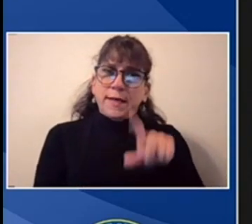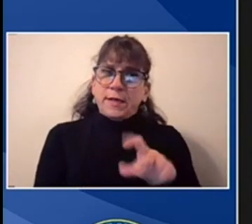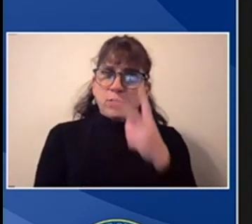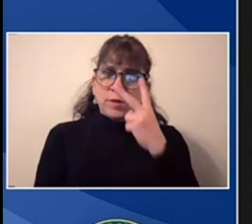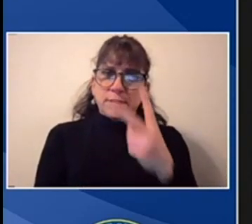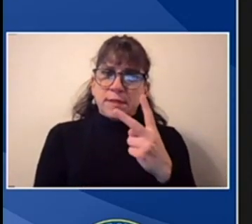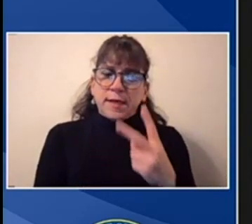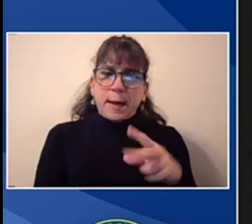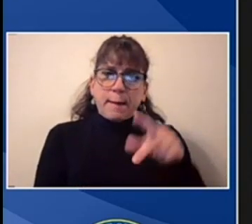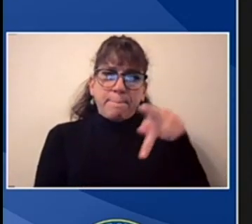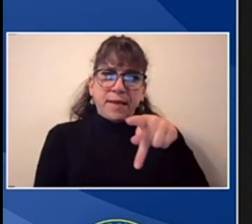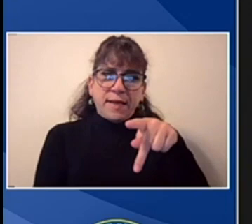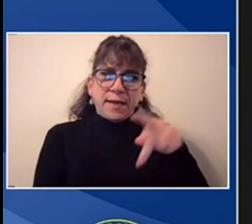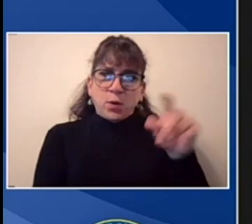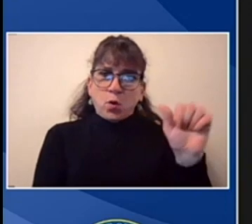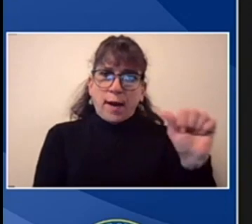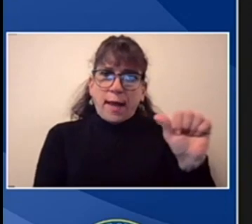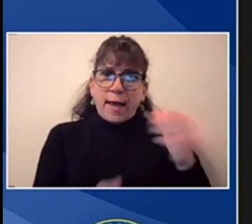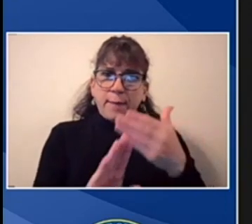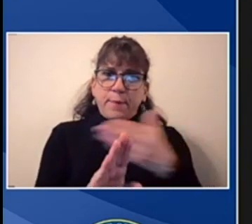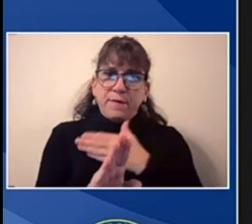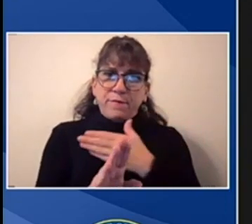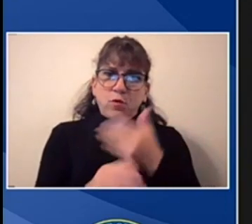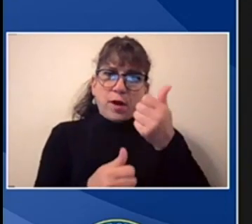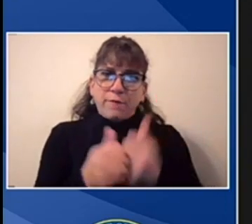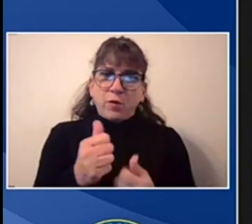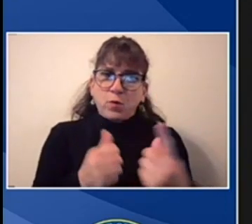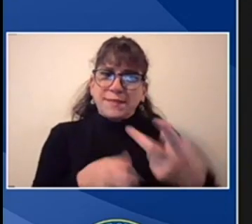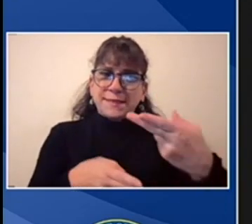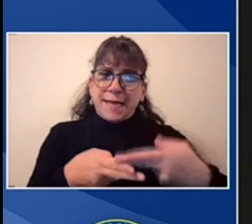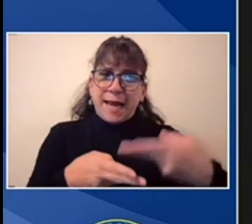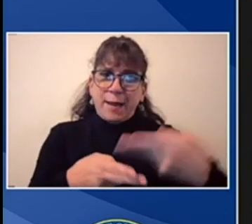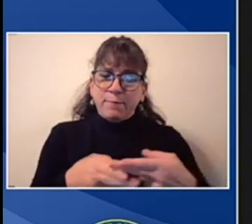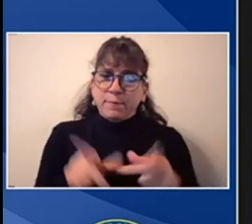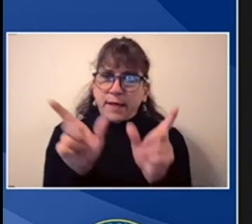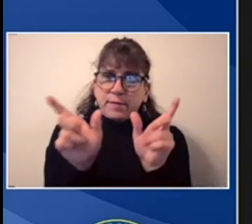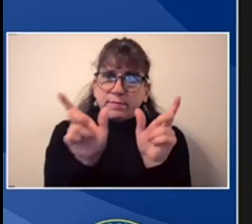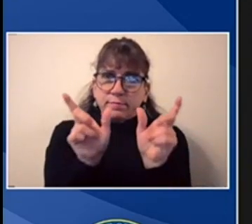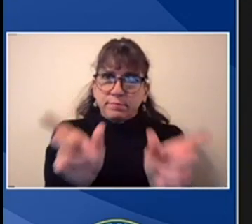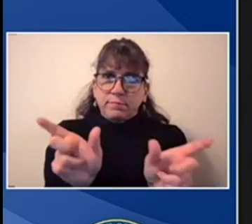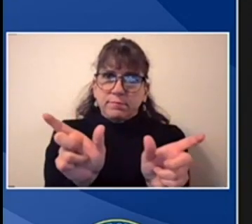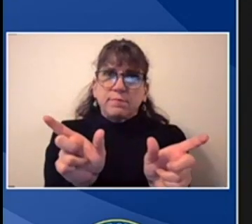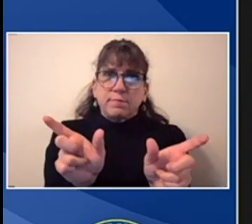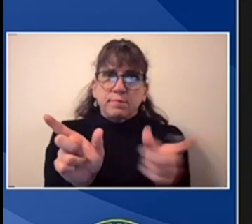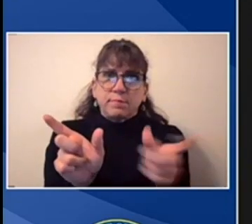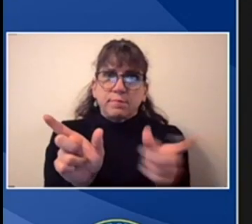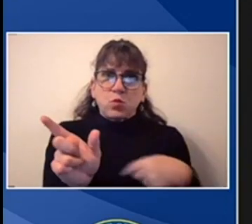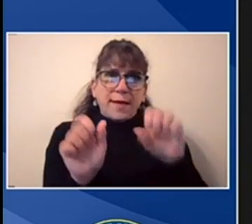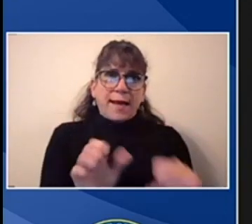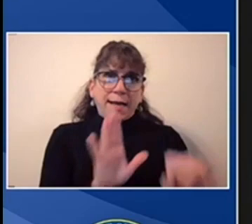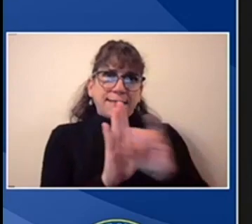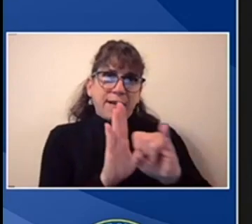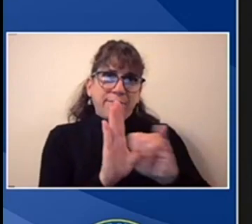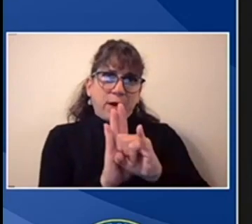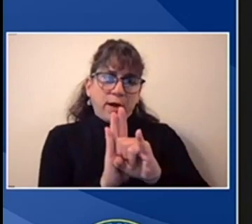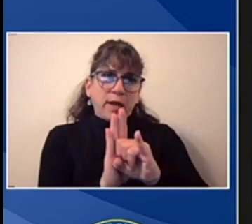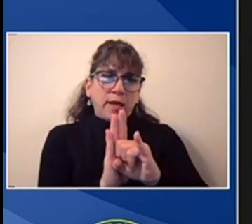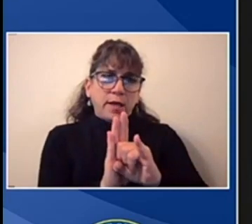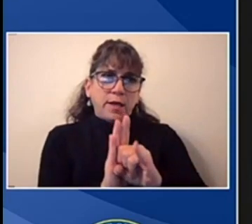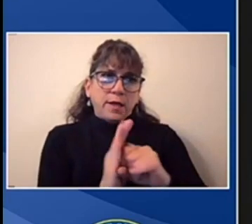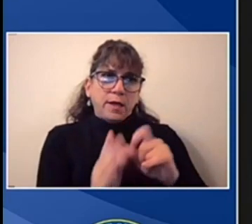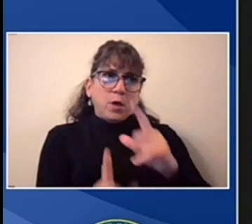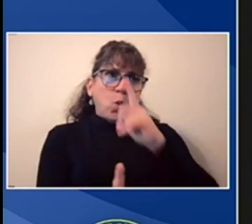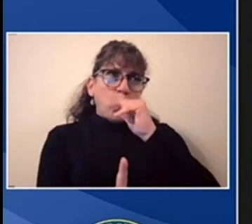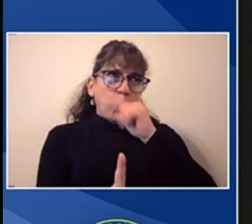P or an A before everyone's name so that we're able to identify